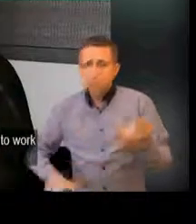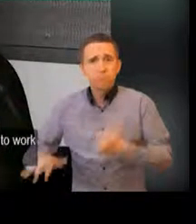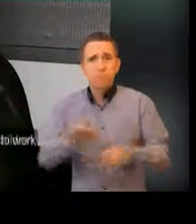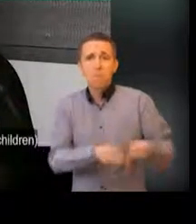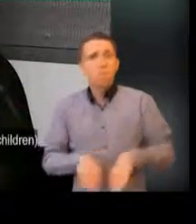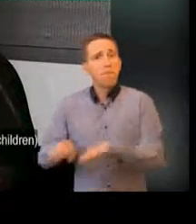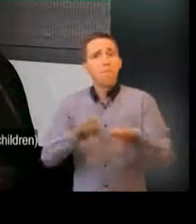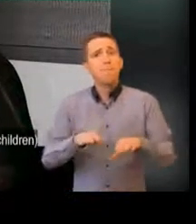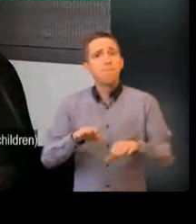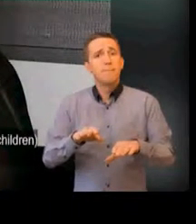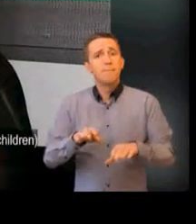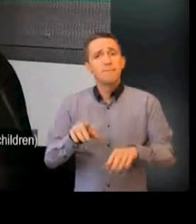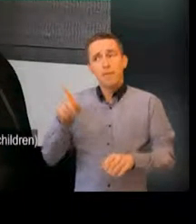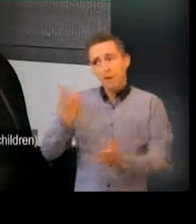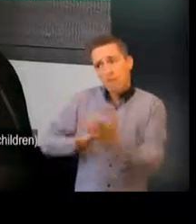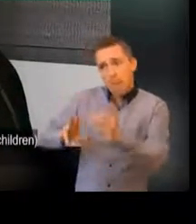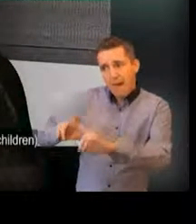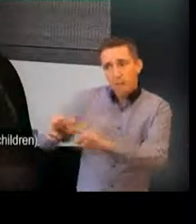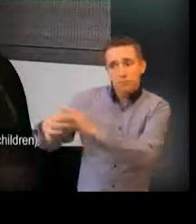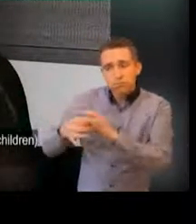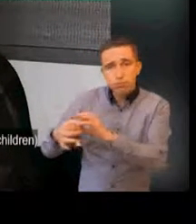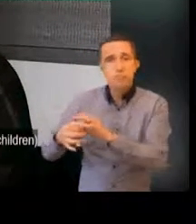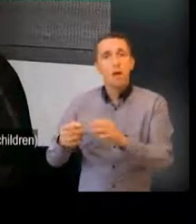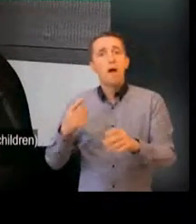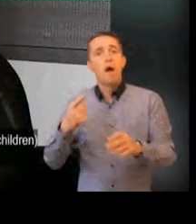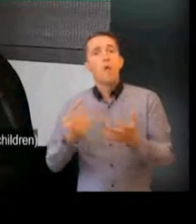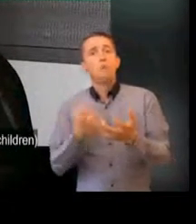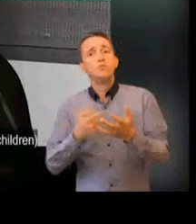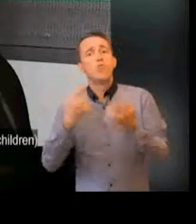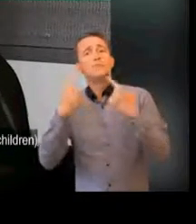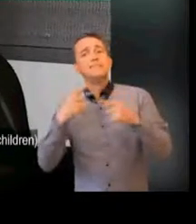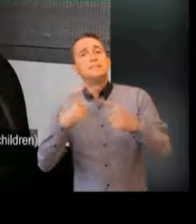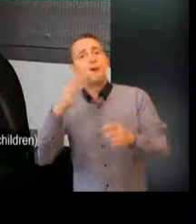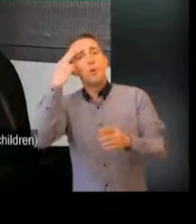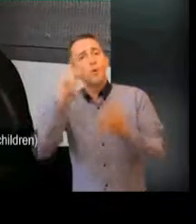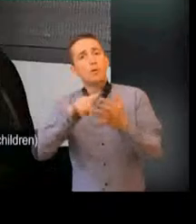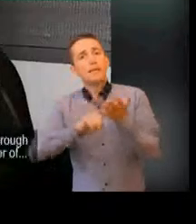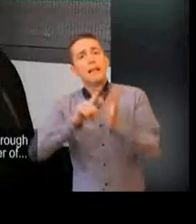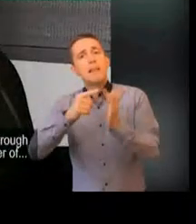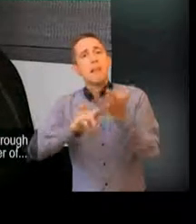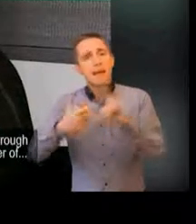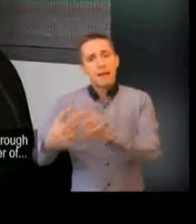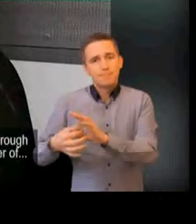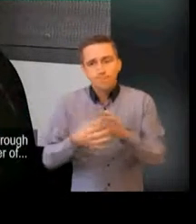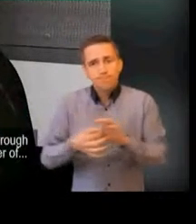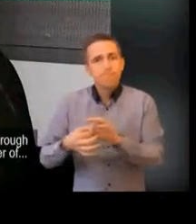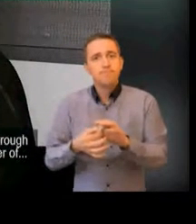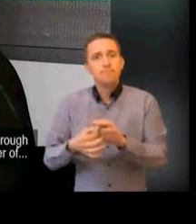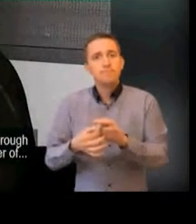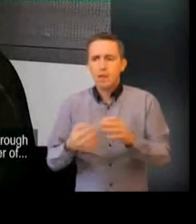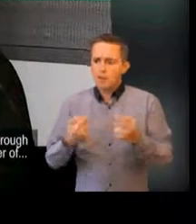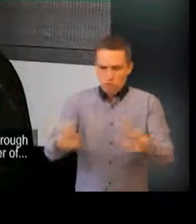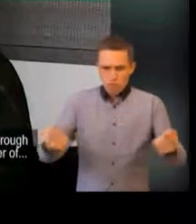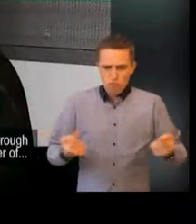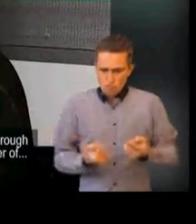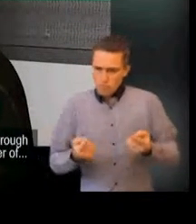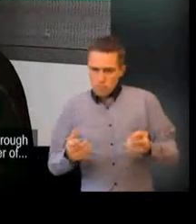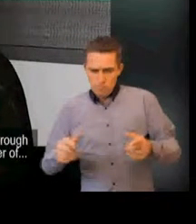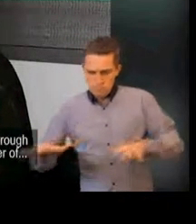there was continuous education available for us. We had lots of resources throughout the nursery with different people coming in working with us,